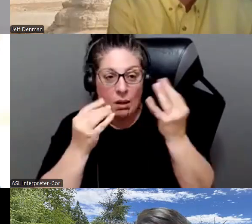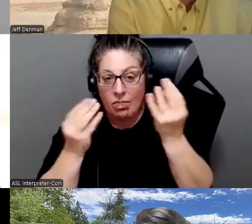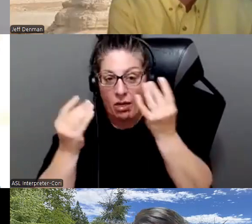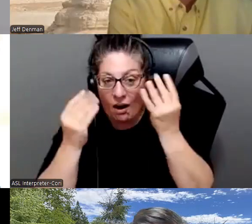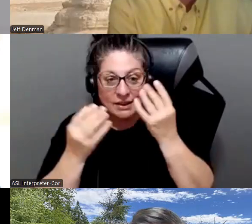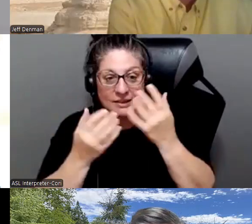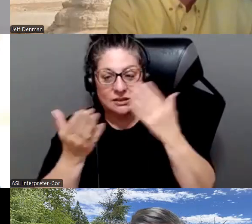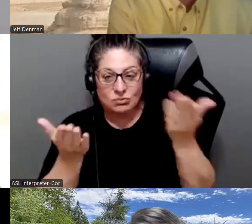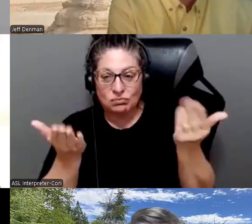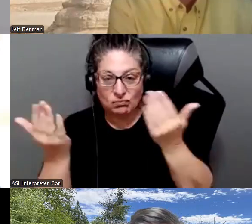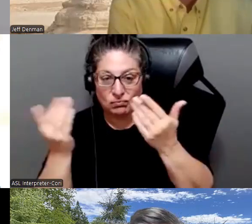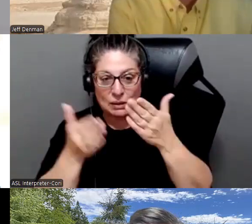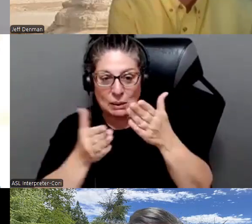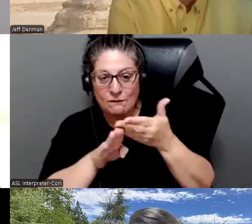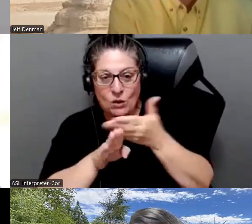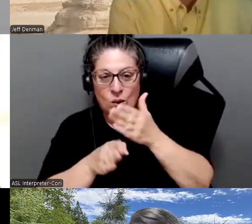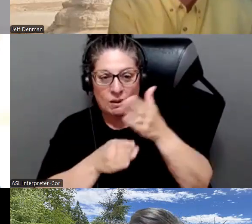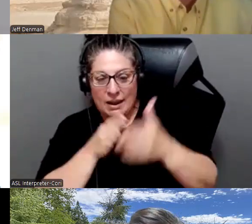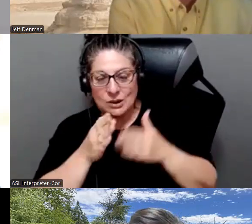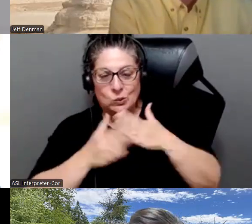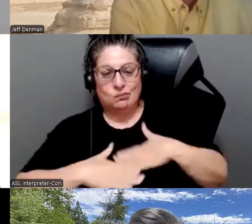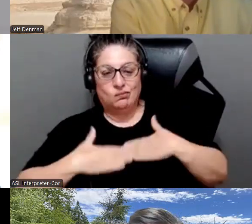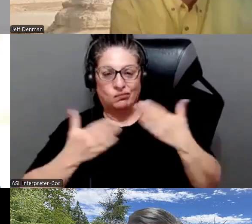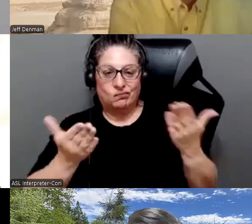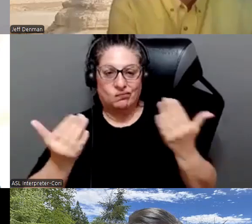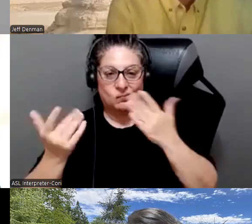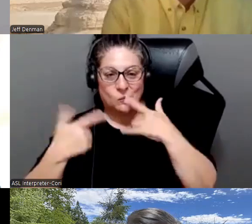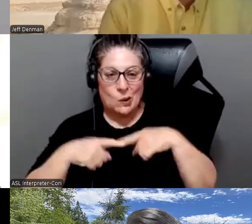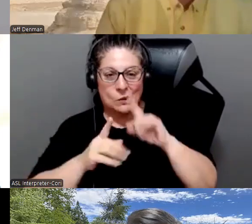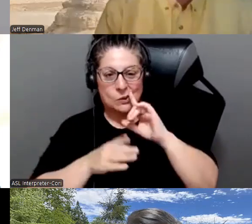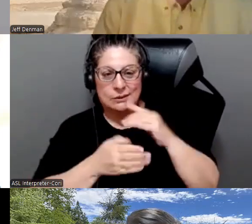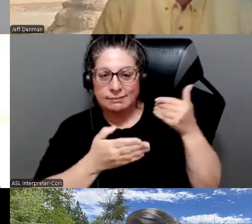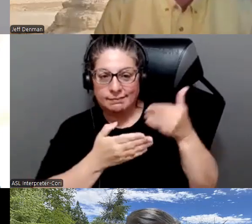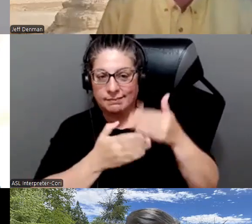be very much appreciated as we wrap up here.